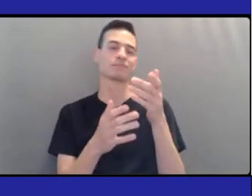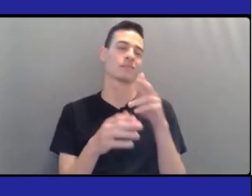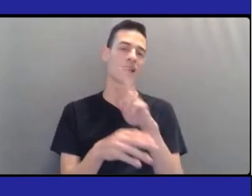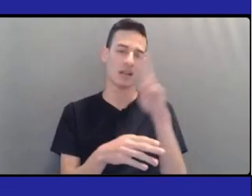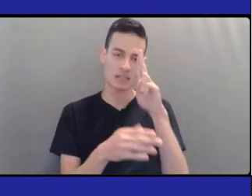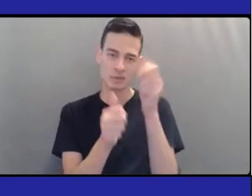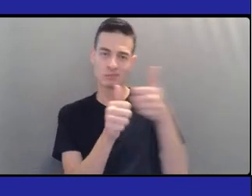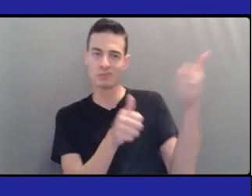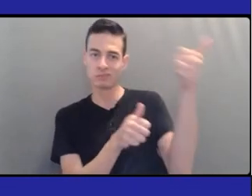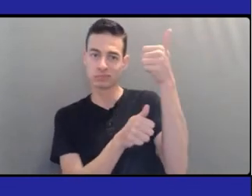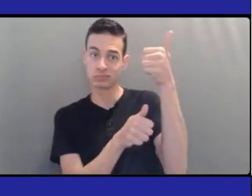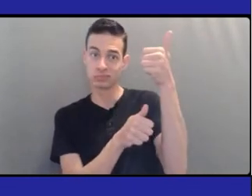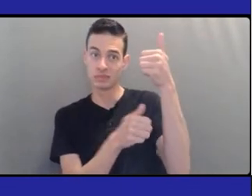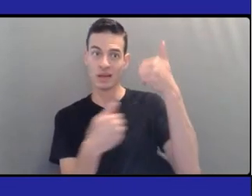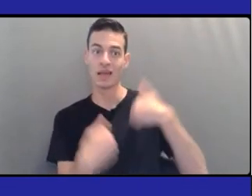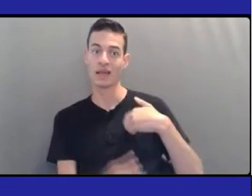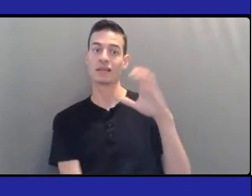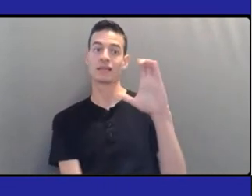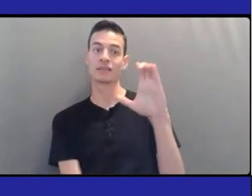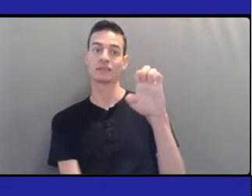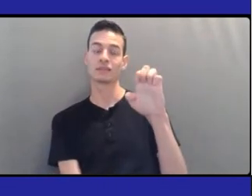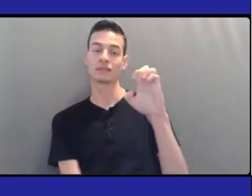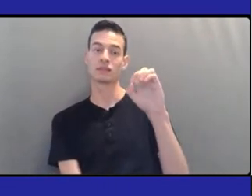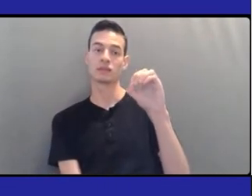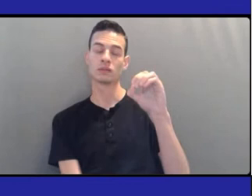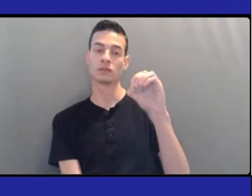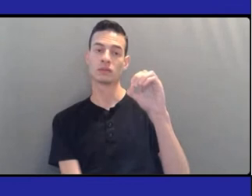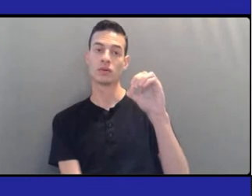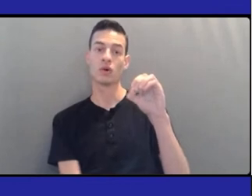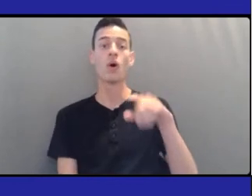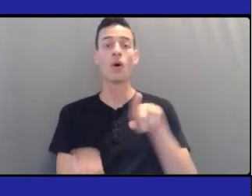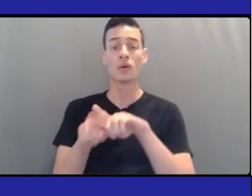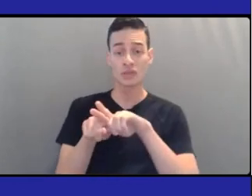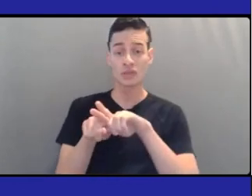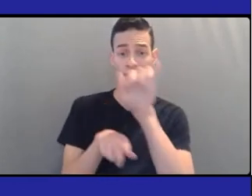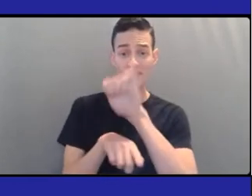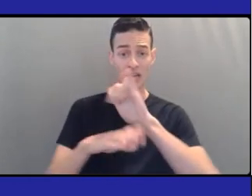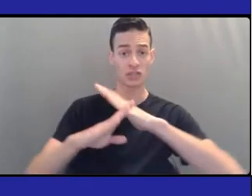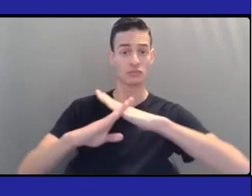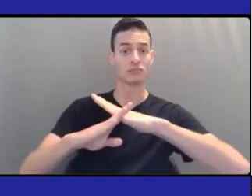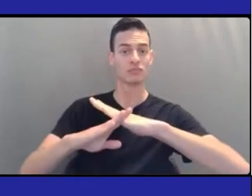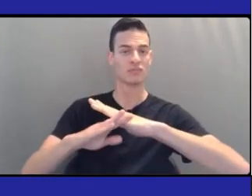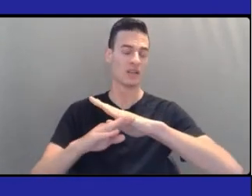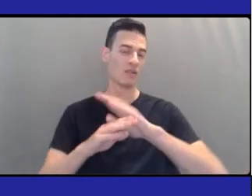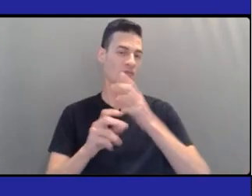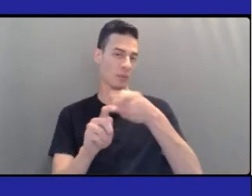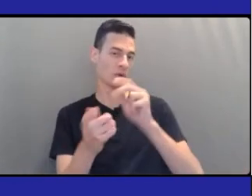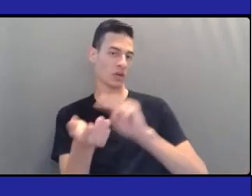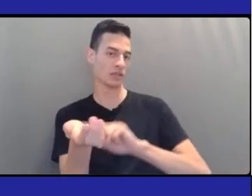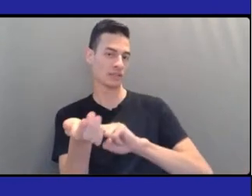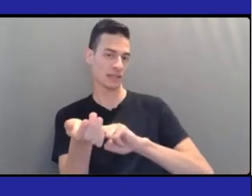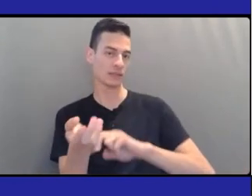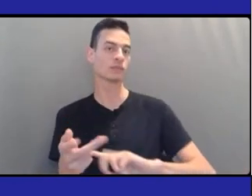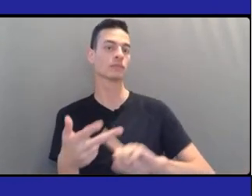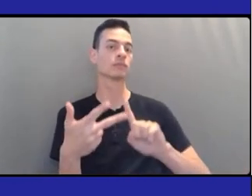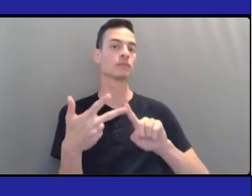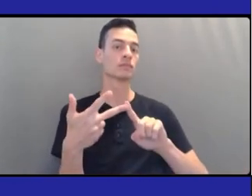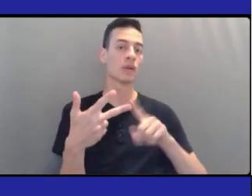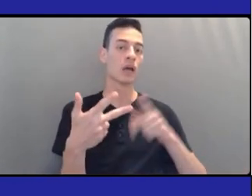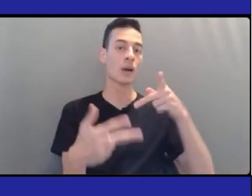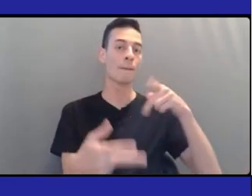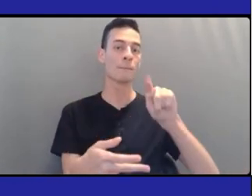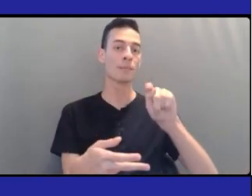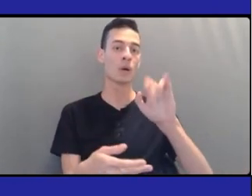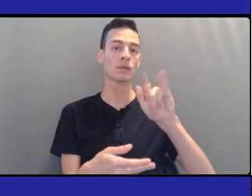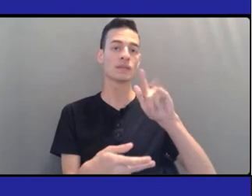operating officers to infection prevention and nursing, post-acute care, to assure we touched